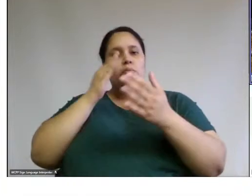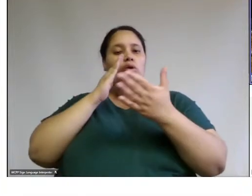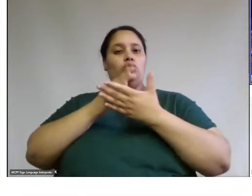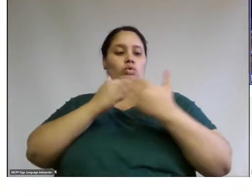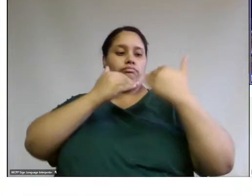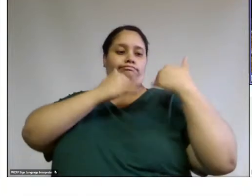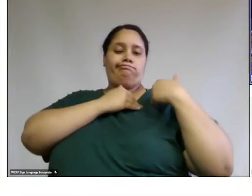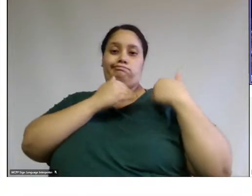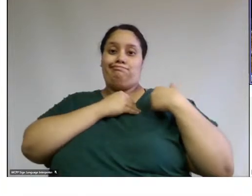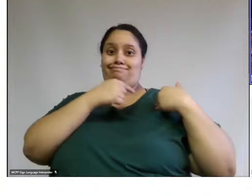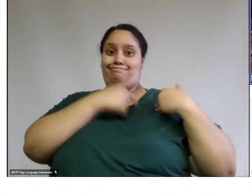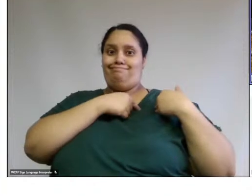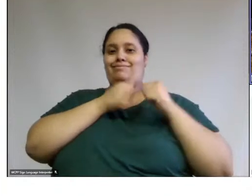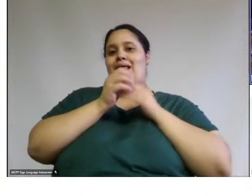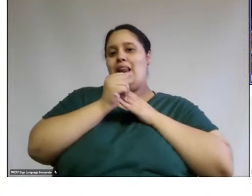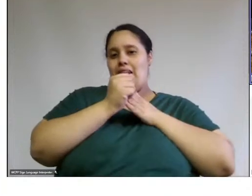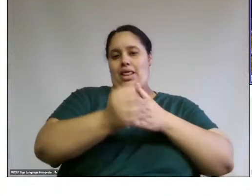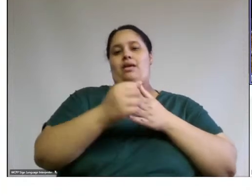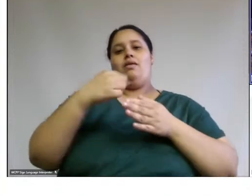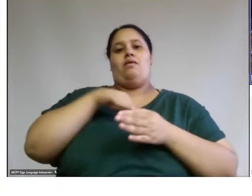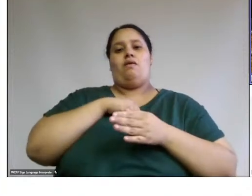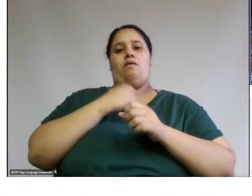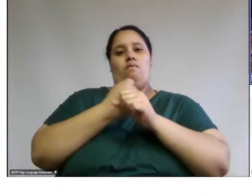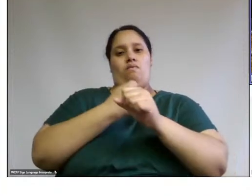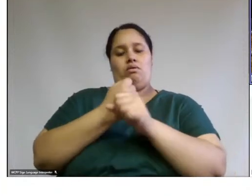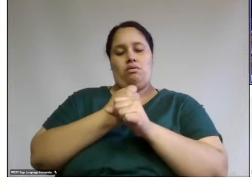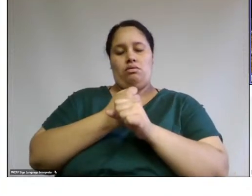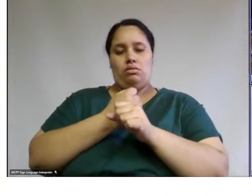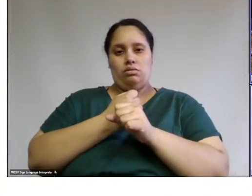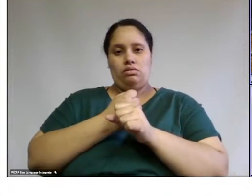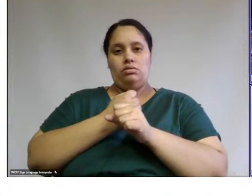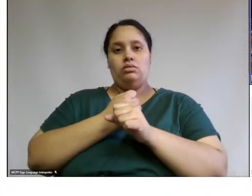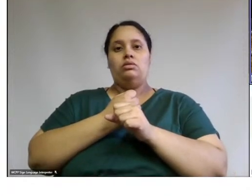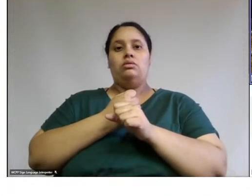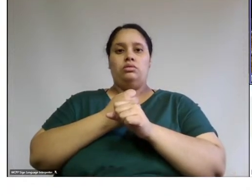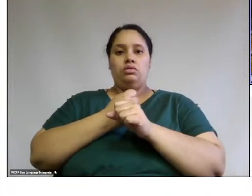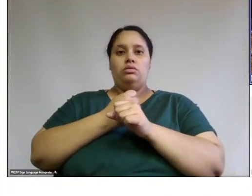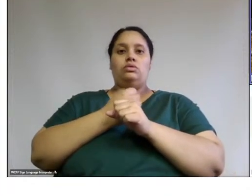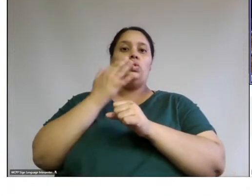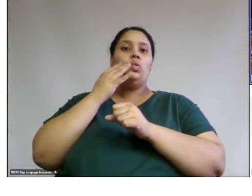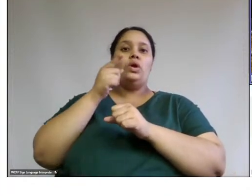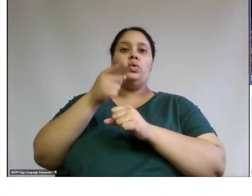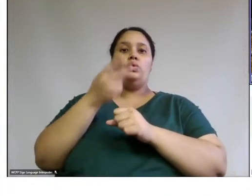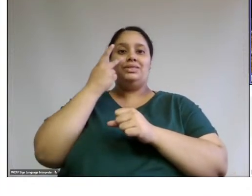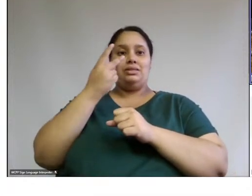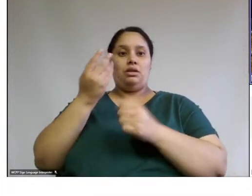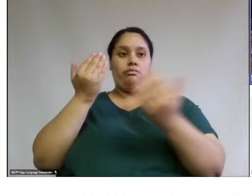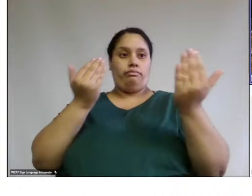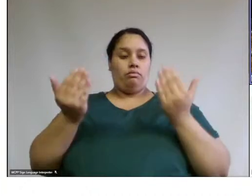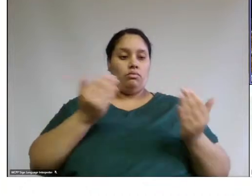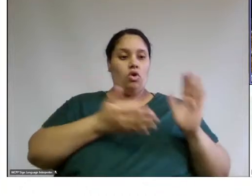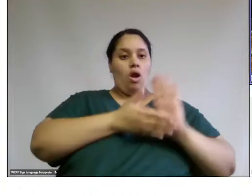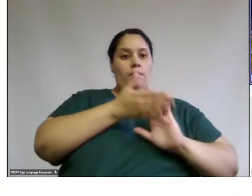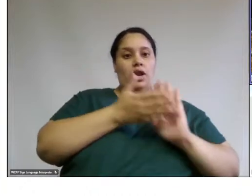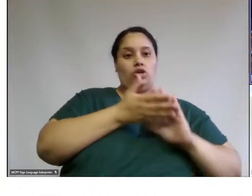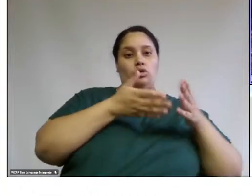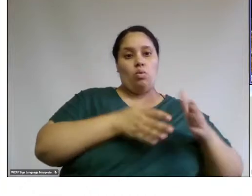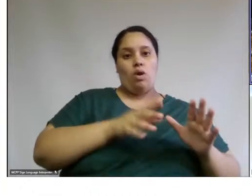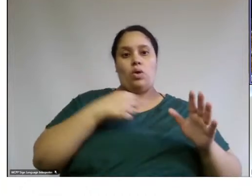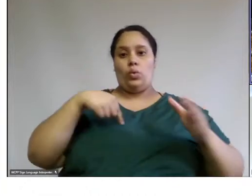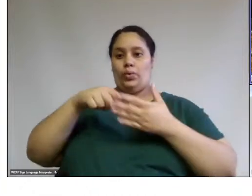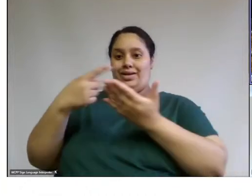the forefront of our minds. And when you have to balance that against the operational environment, as has been